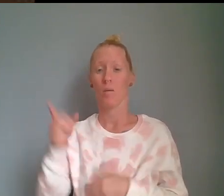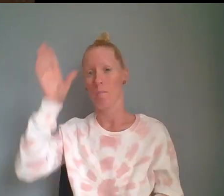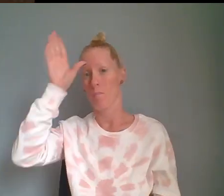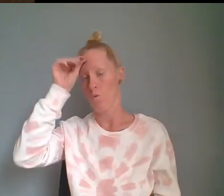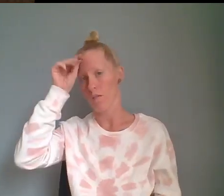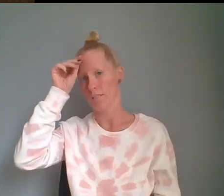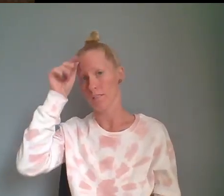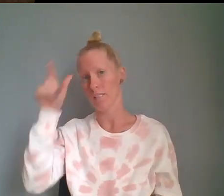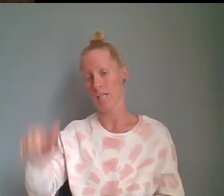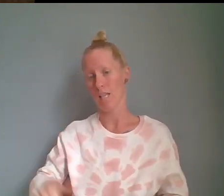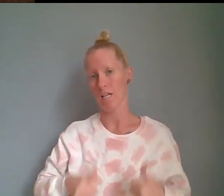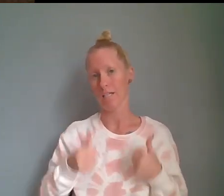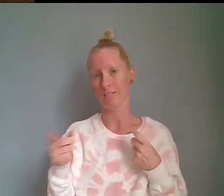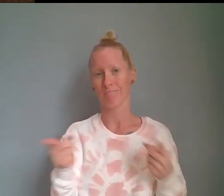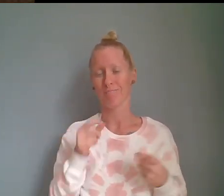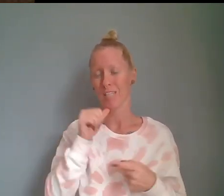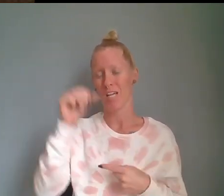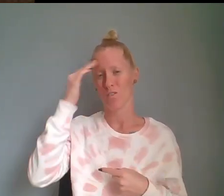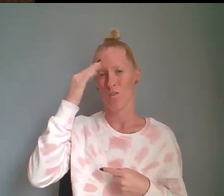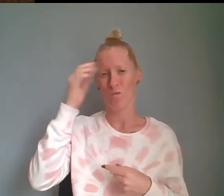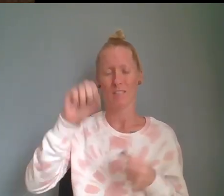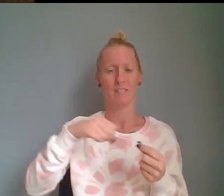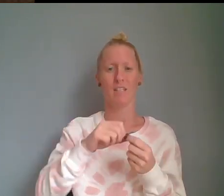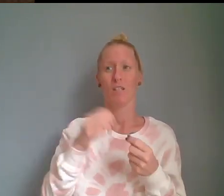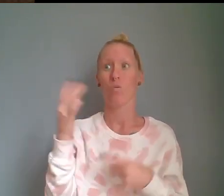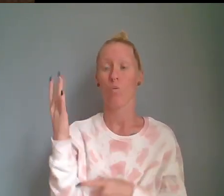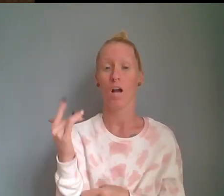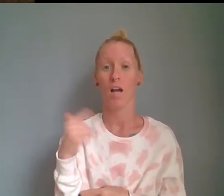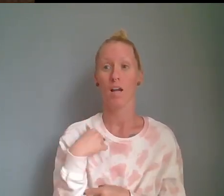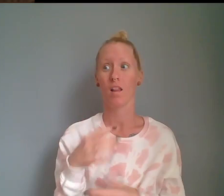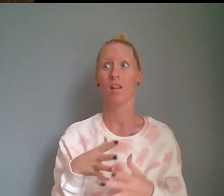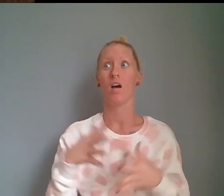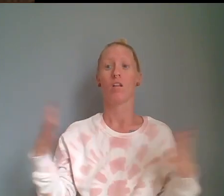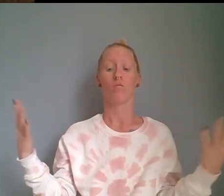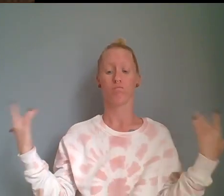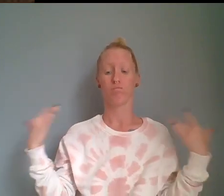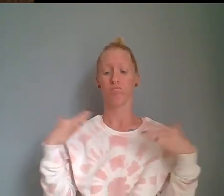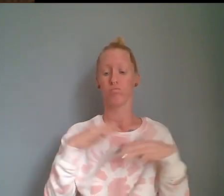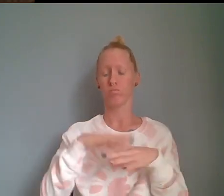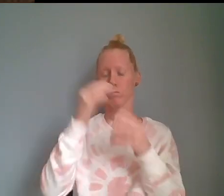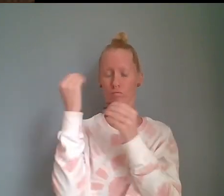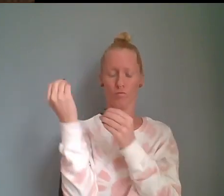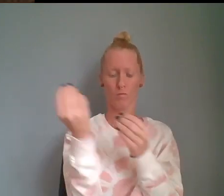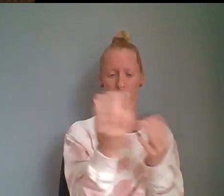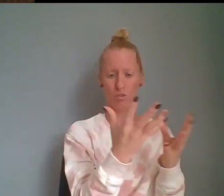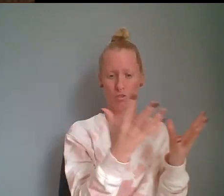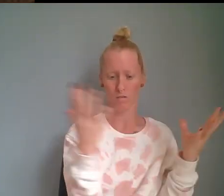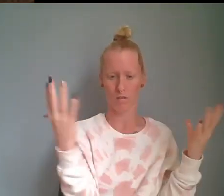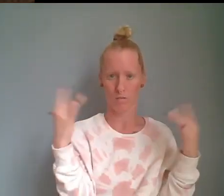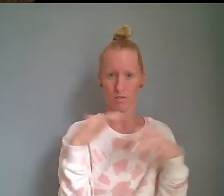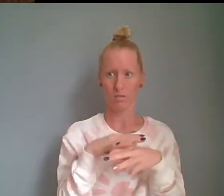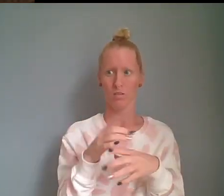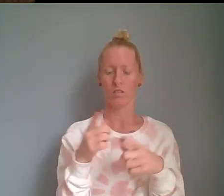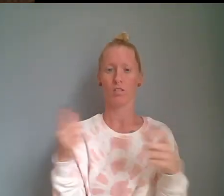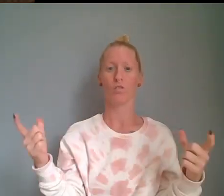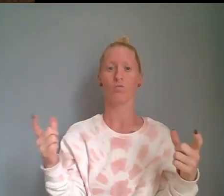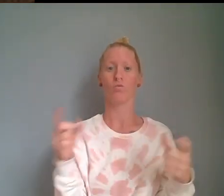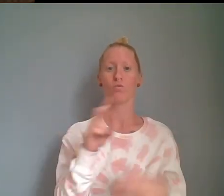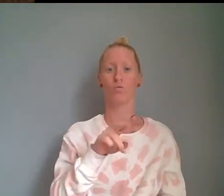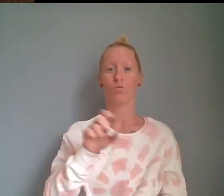don't know exactly why. It's probably a lot of these things coming together that make this huge 2-to-1 ratio